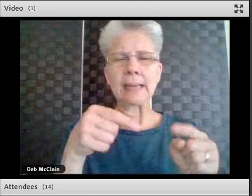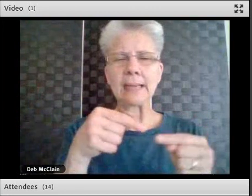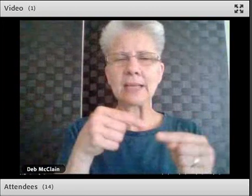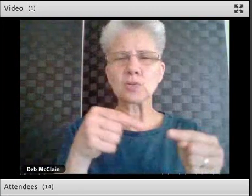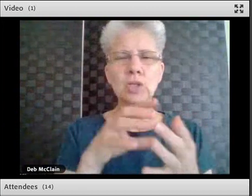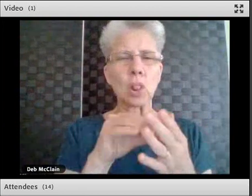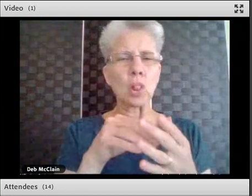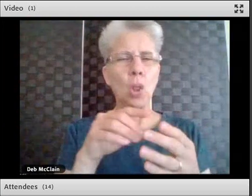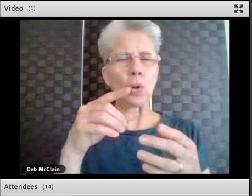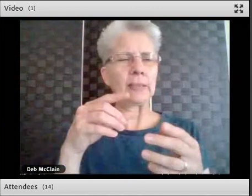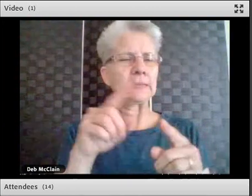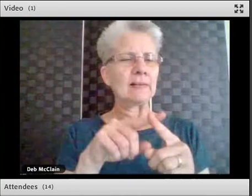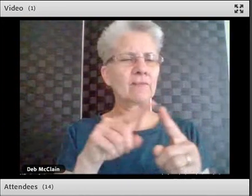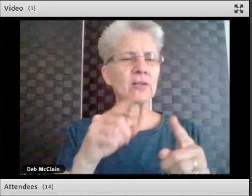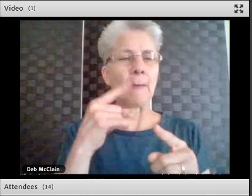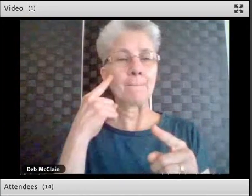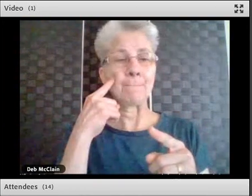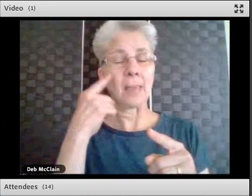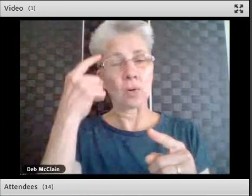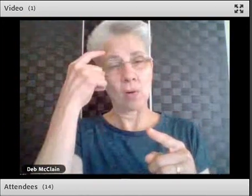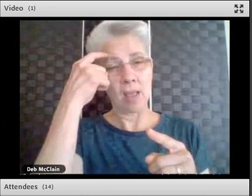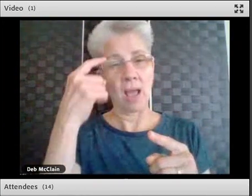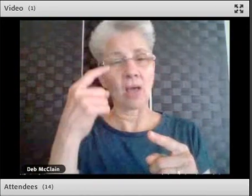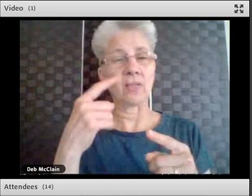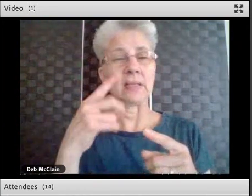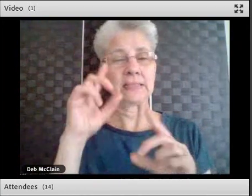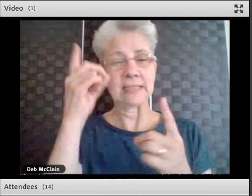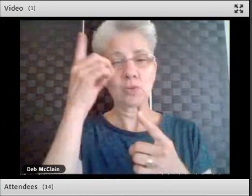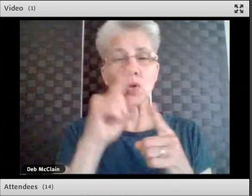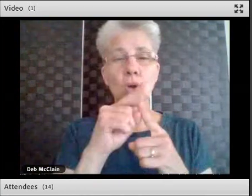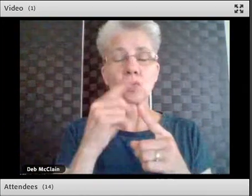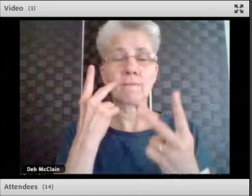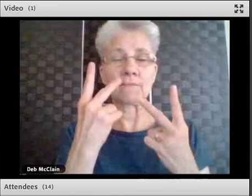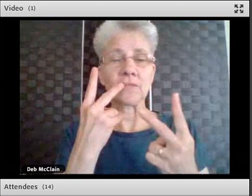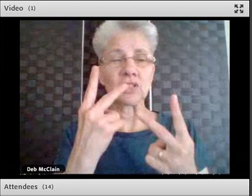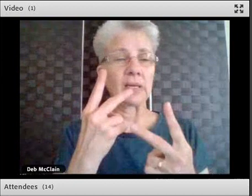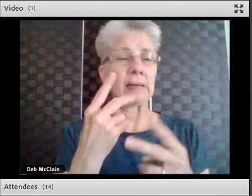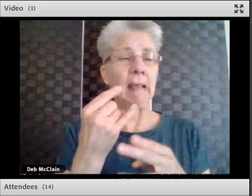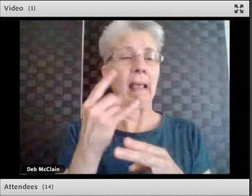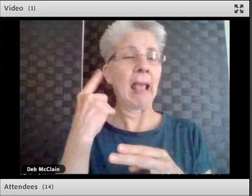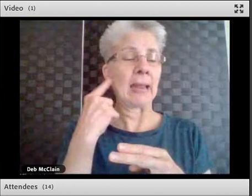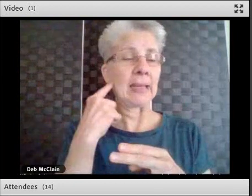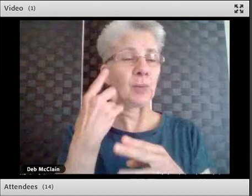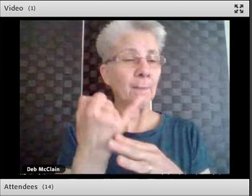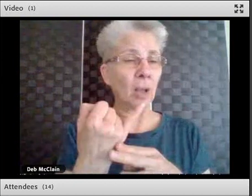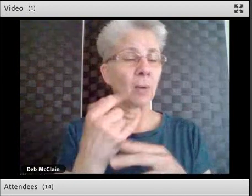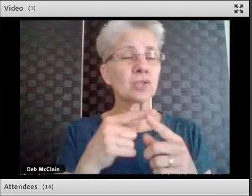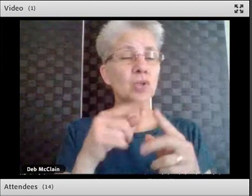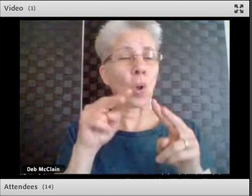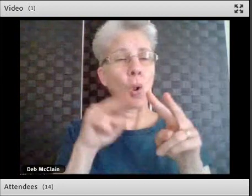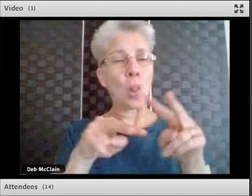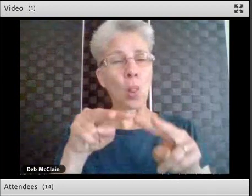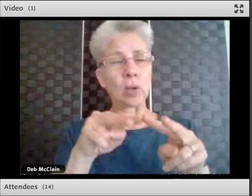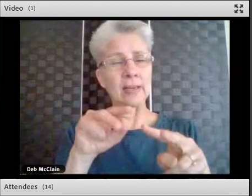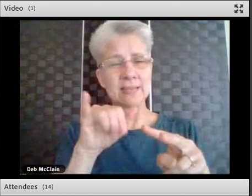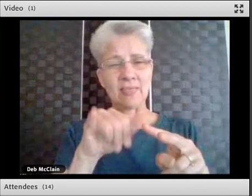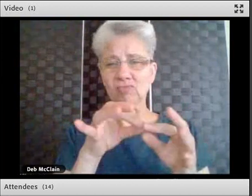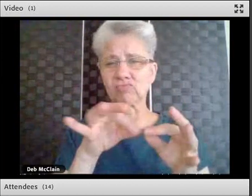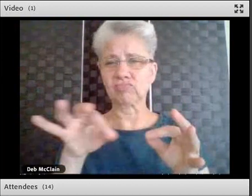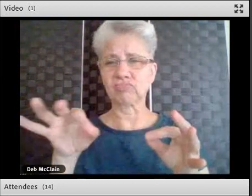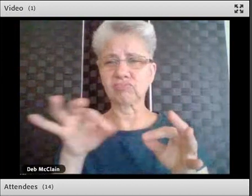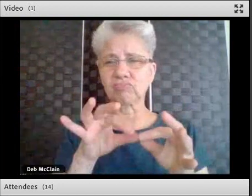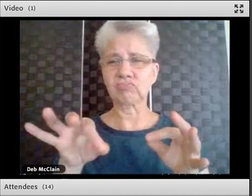and mental health disorders, as well as vision and hearing impairments. So we're seeing here, even by just looking at this definition,